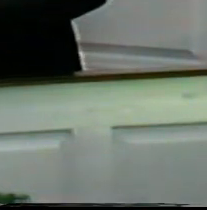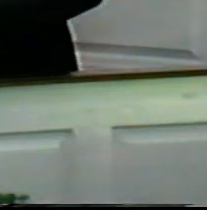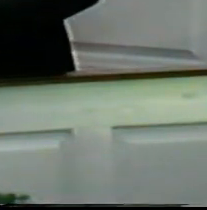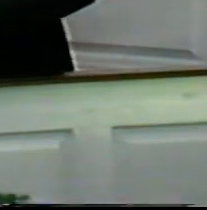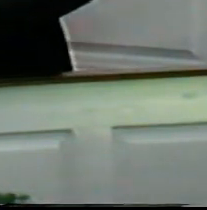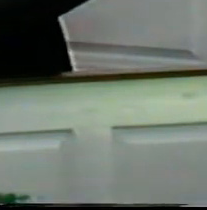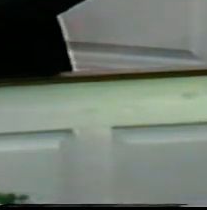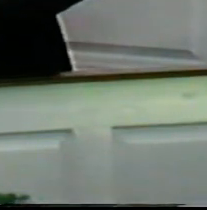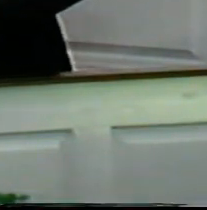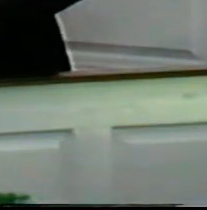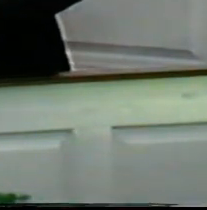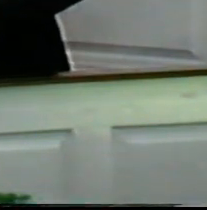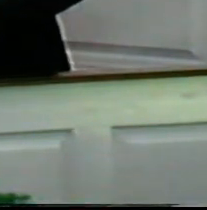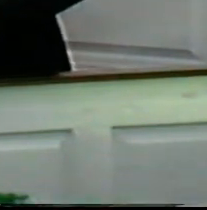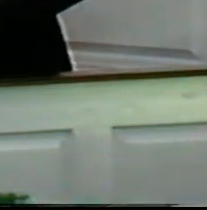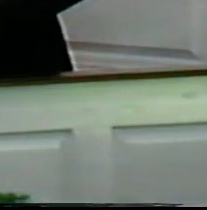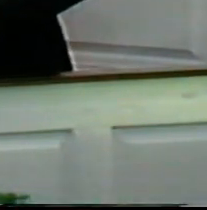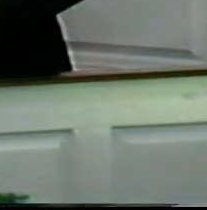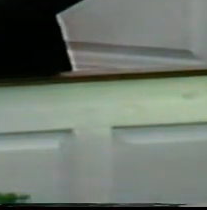Calvary, washed me